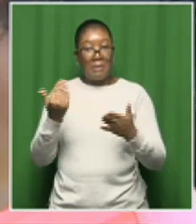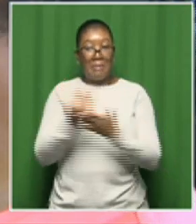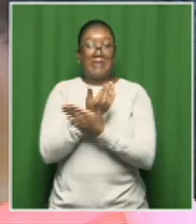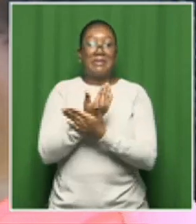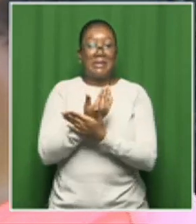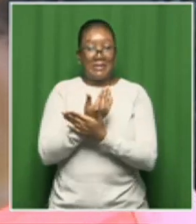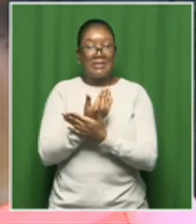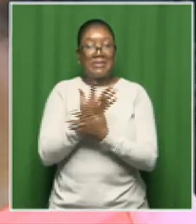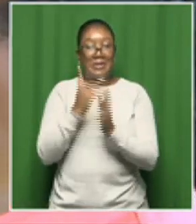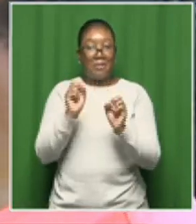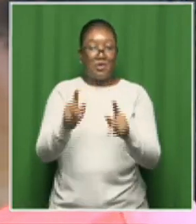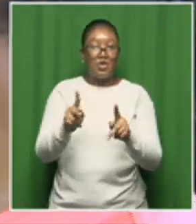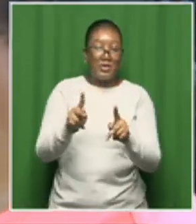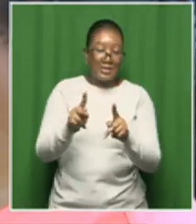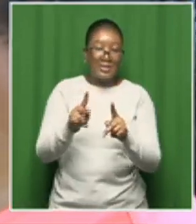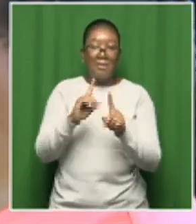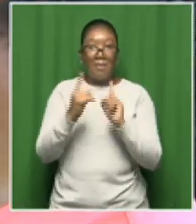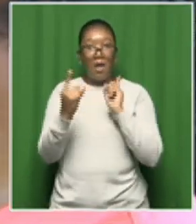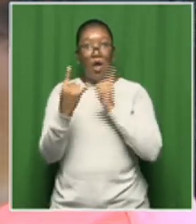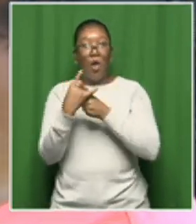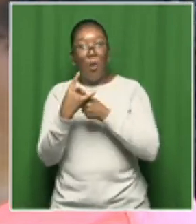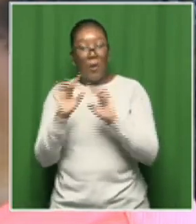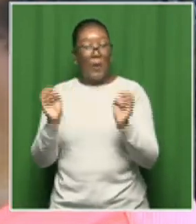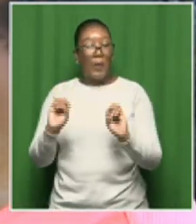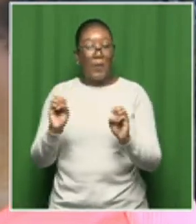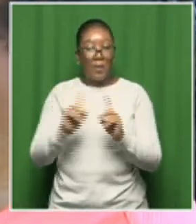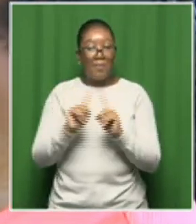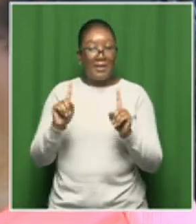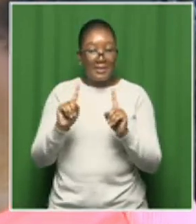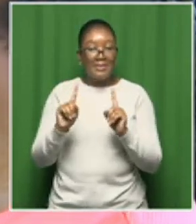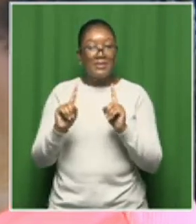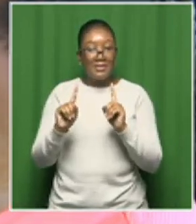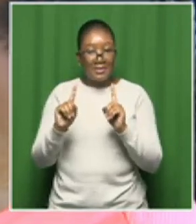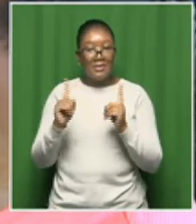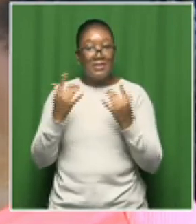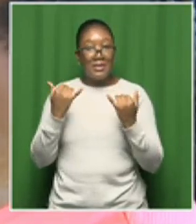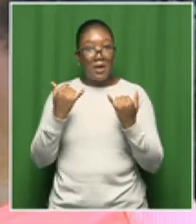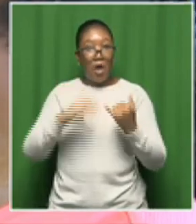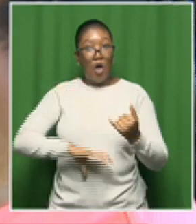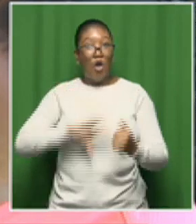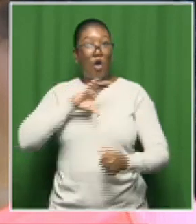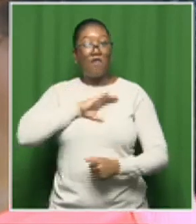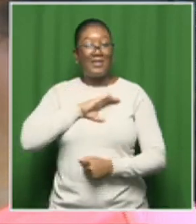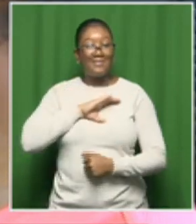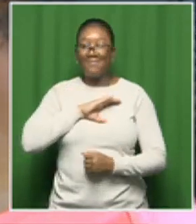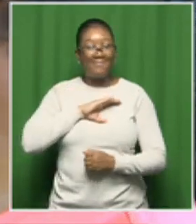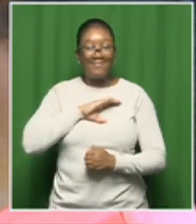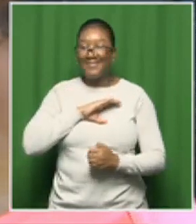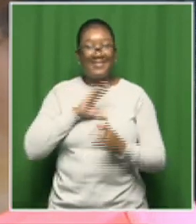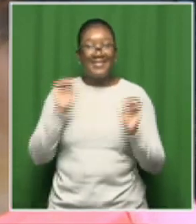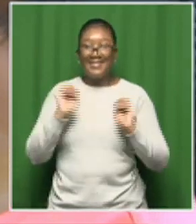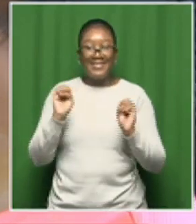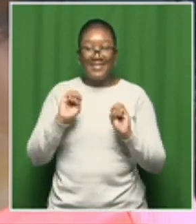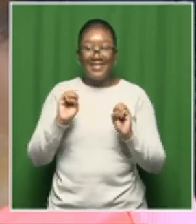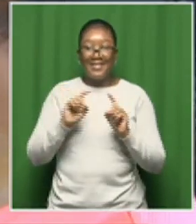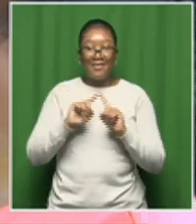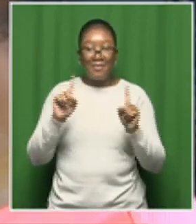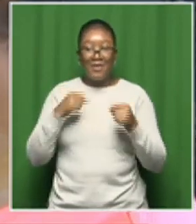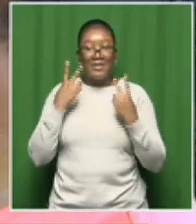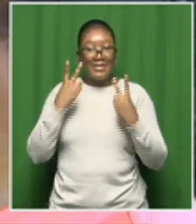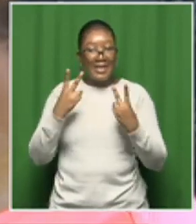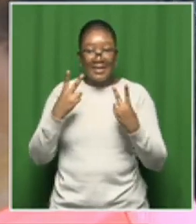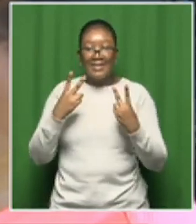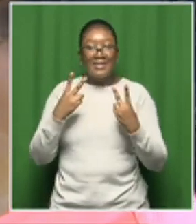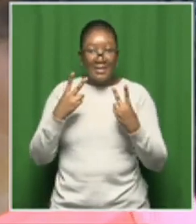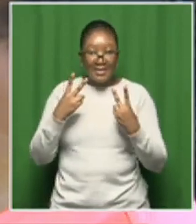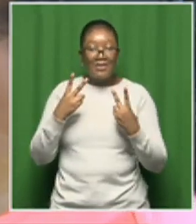not clinical in front of goal, and then also not really confident on set plays. They nearly conceded from set plays once again.